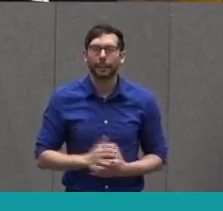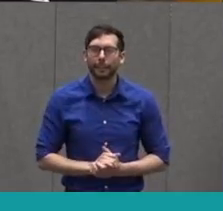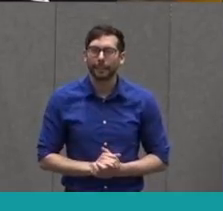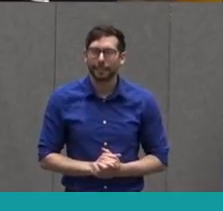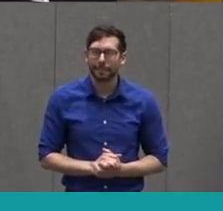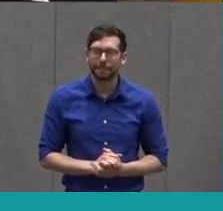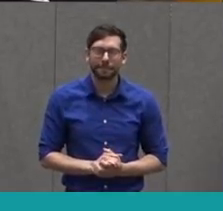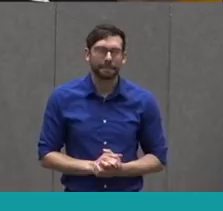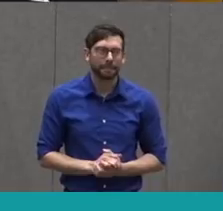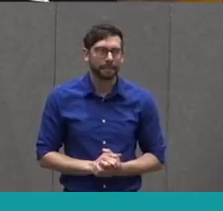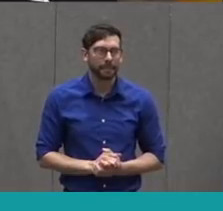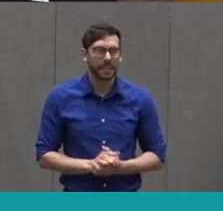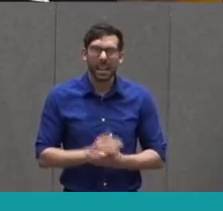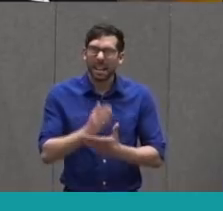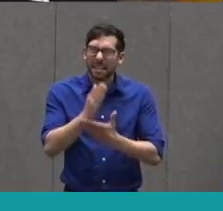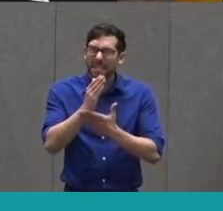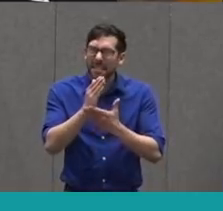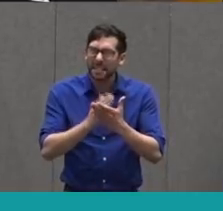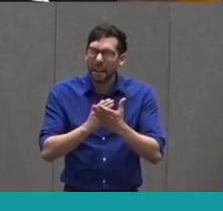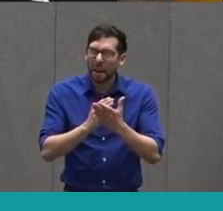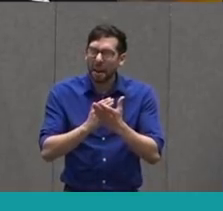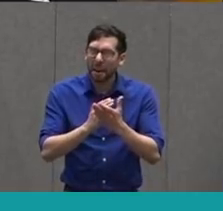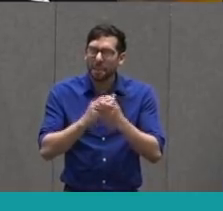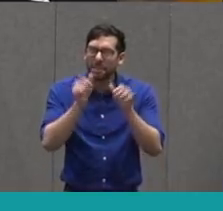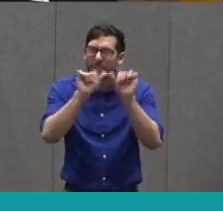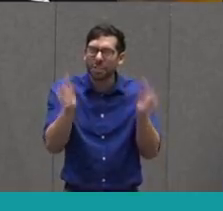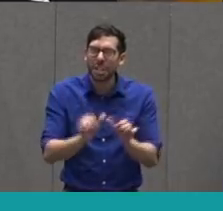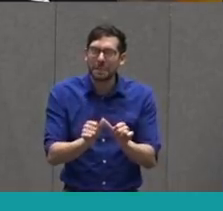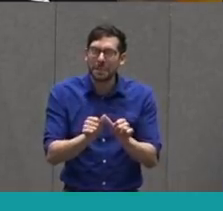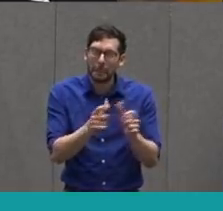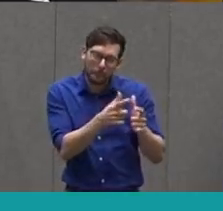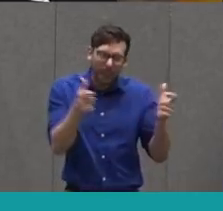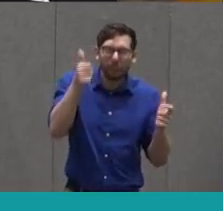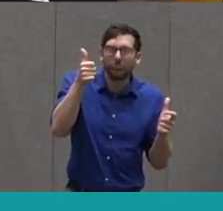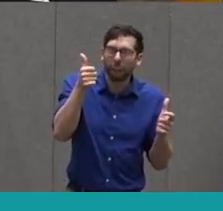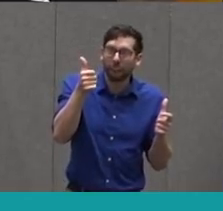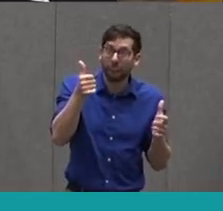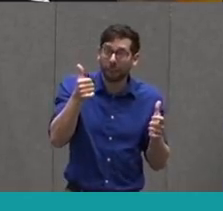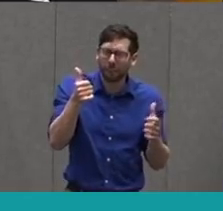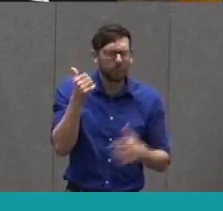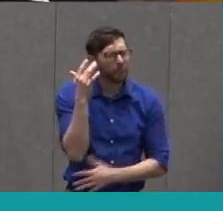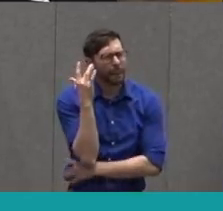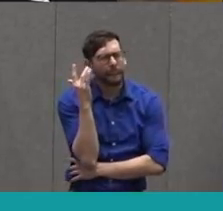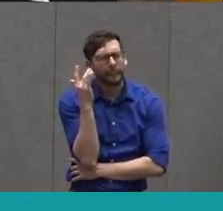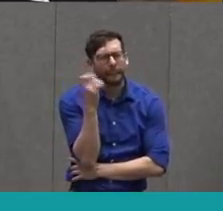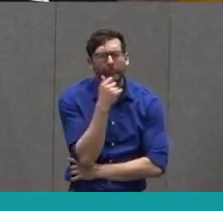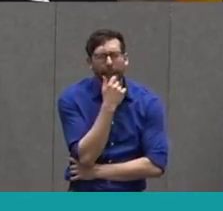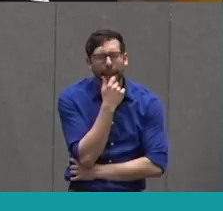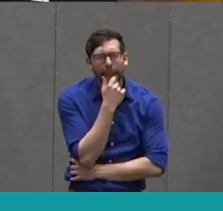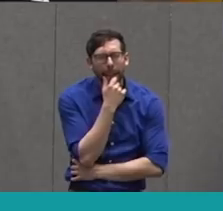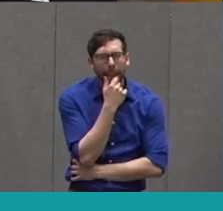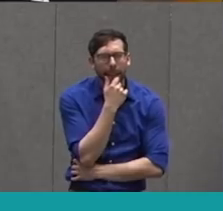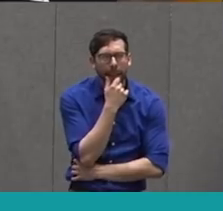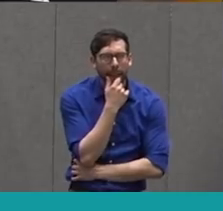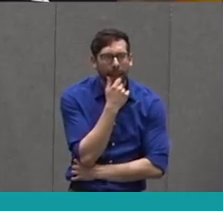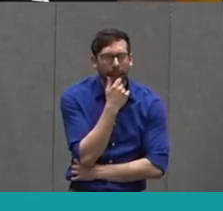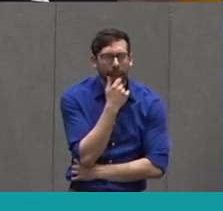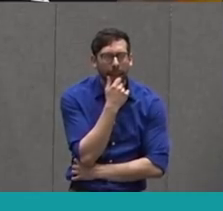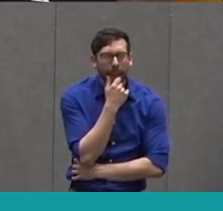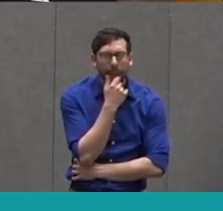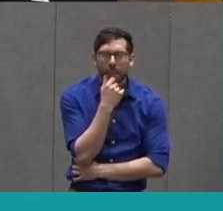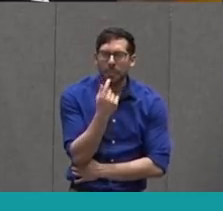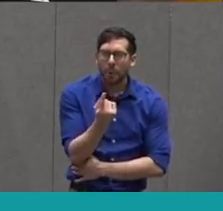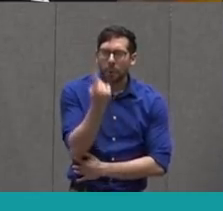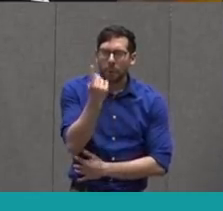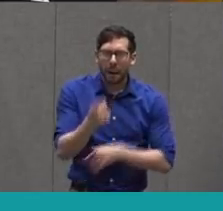Well, some are bigger than the others. I wonder why that is. Well, if it's bigger on one of the categories,